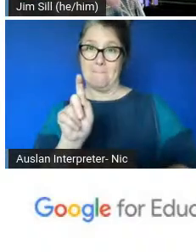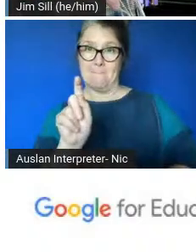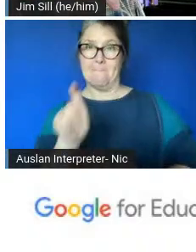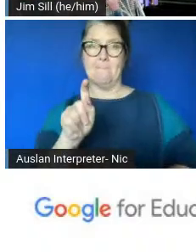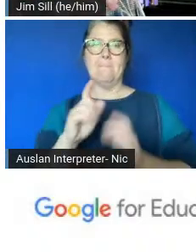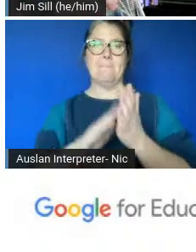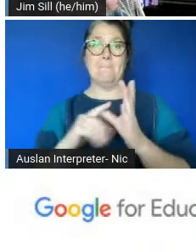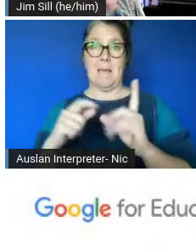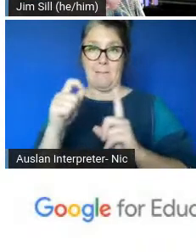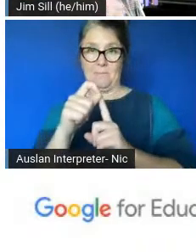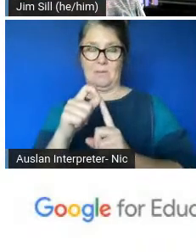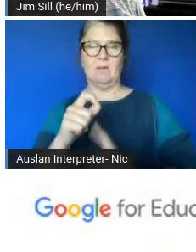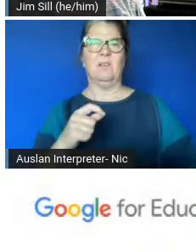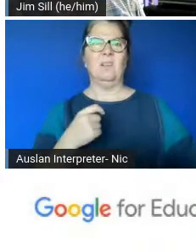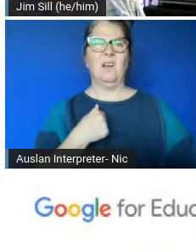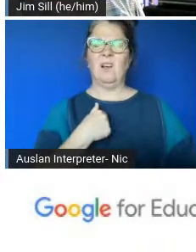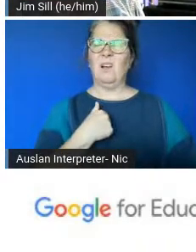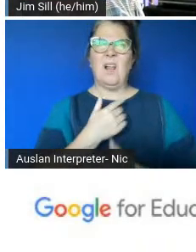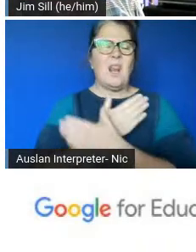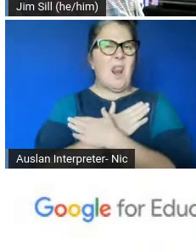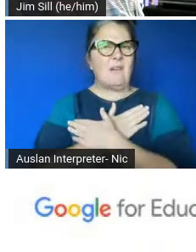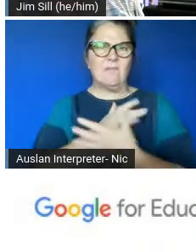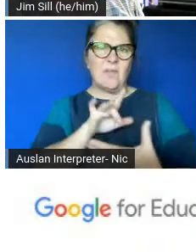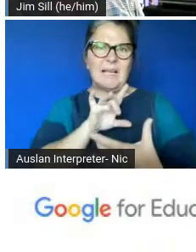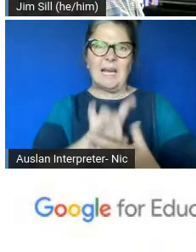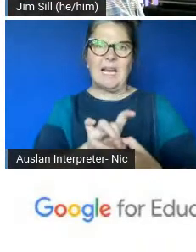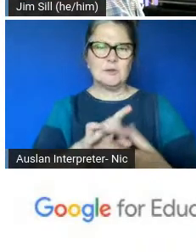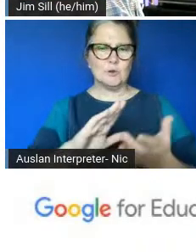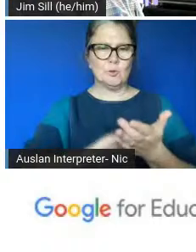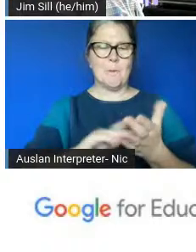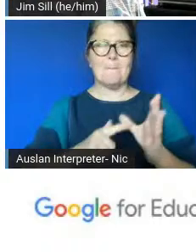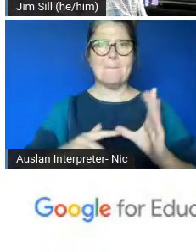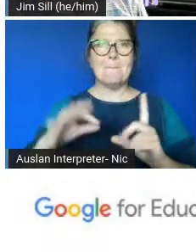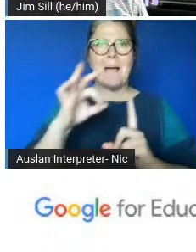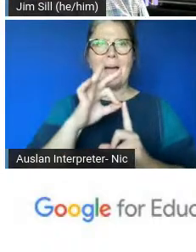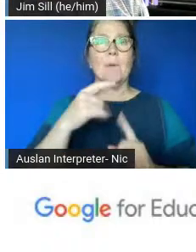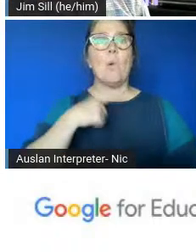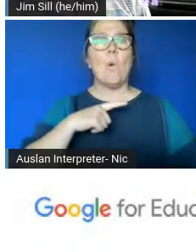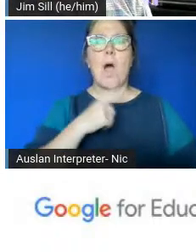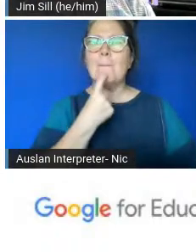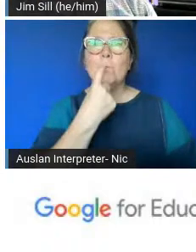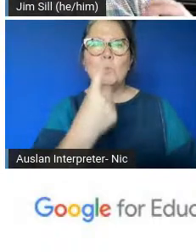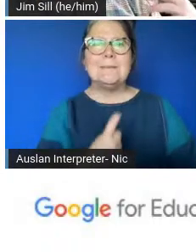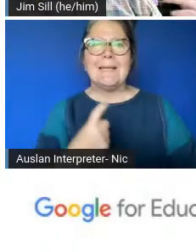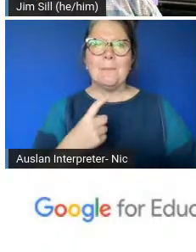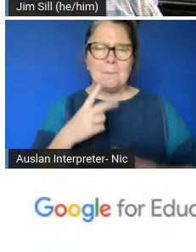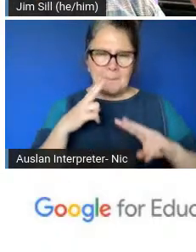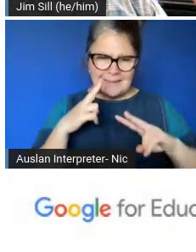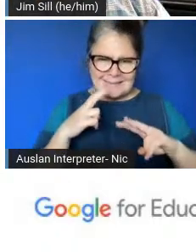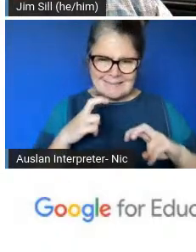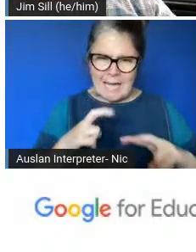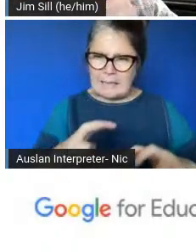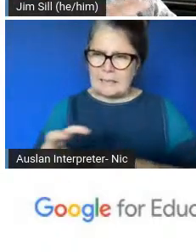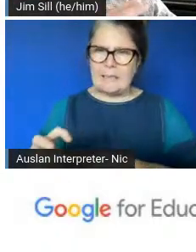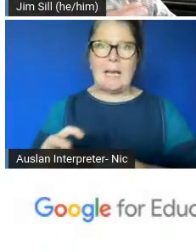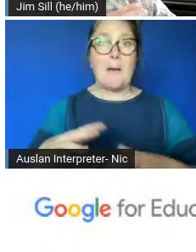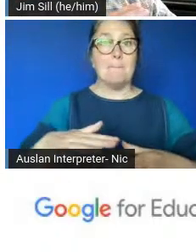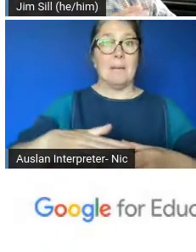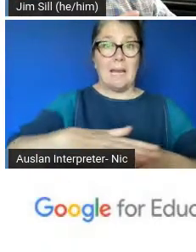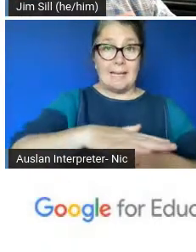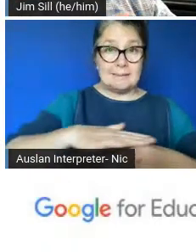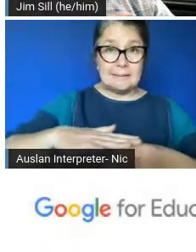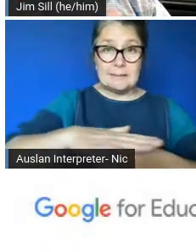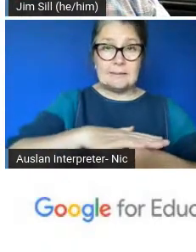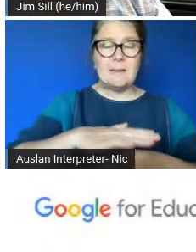love about this is that I find that museums are studies of place. And a lot of, maybe not the MoMA